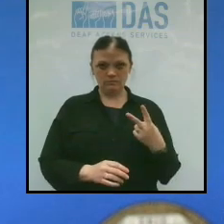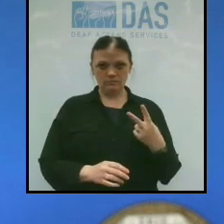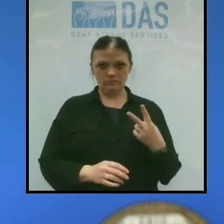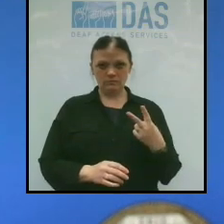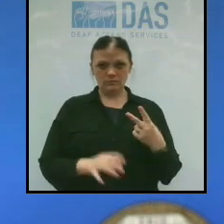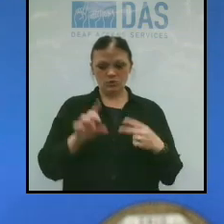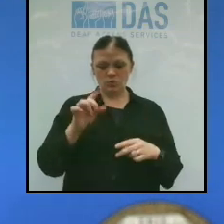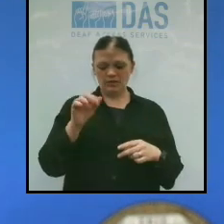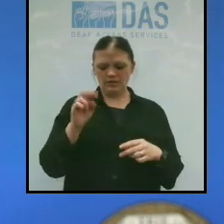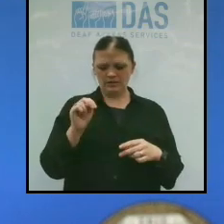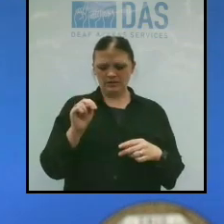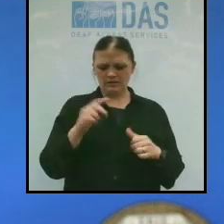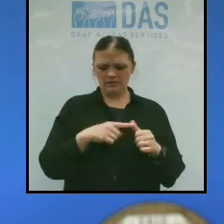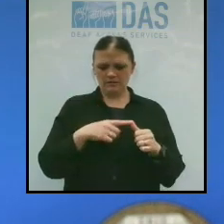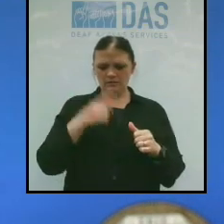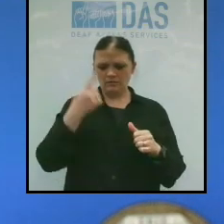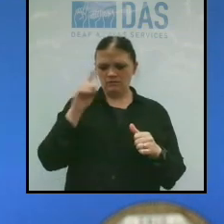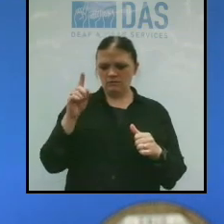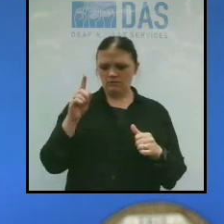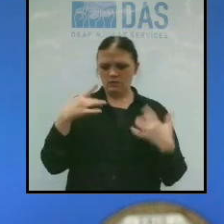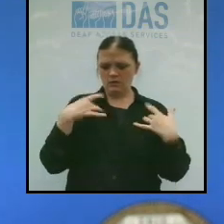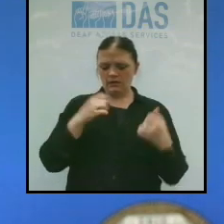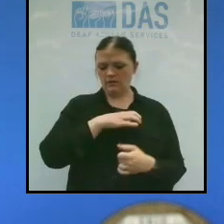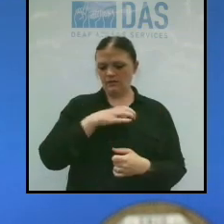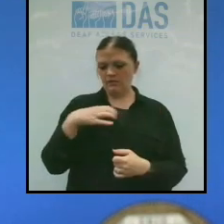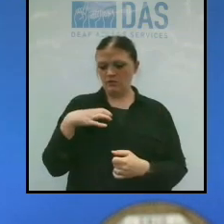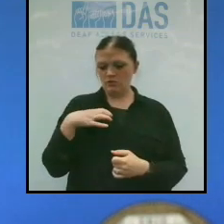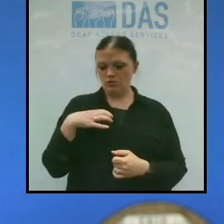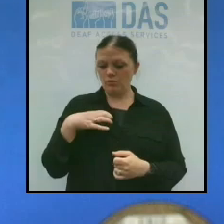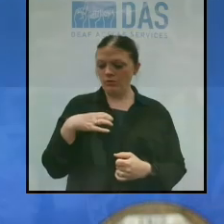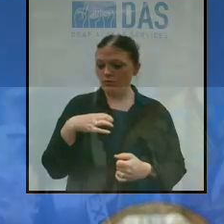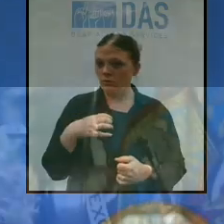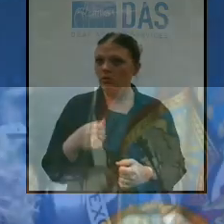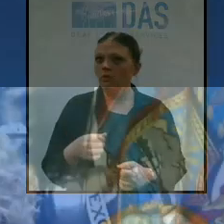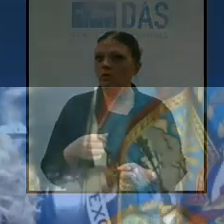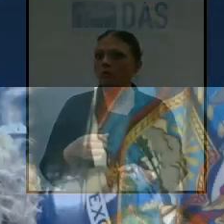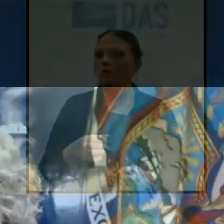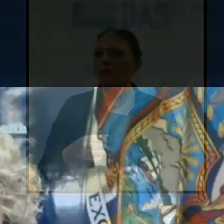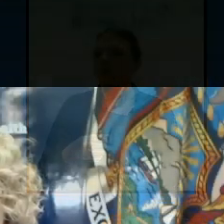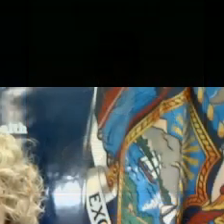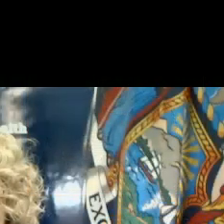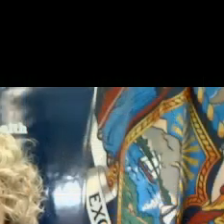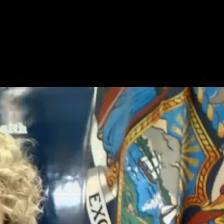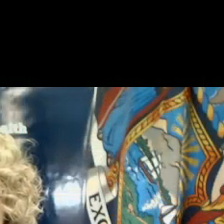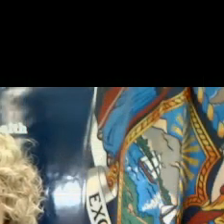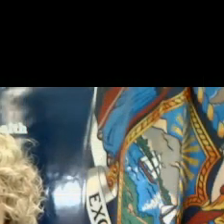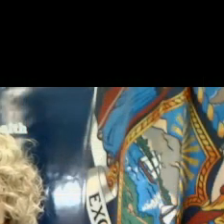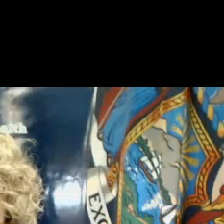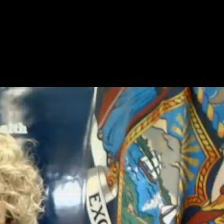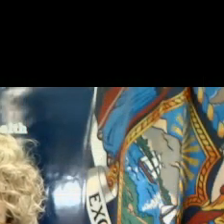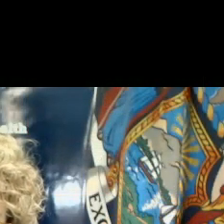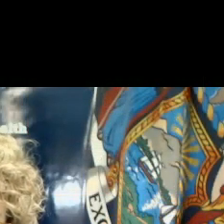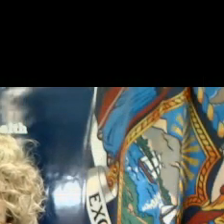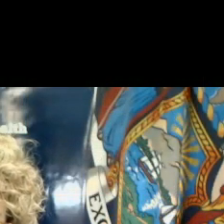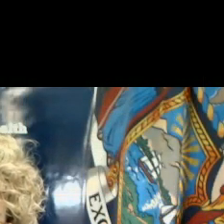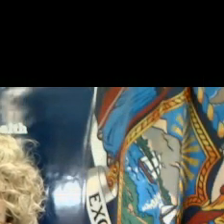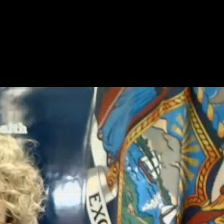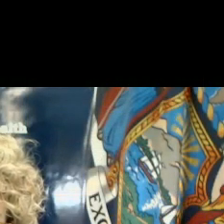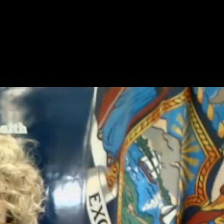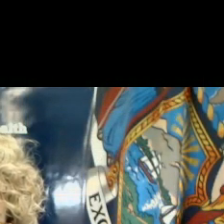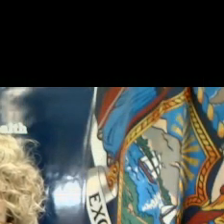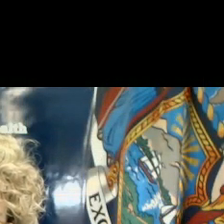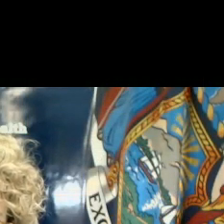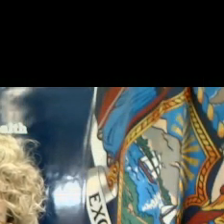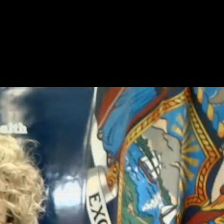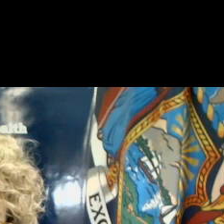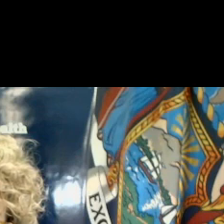me first. This is for the health commissioner. Okay. We've been writing about the septic tank situation, and one of the questions I